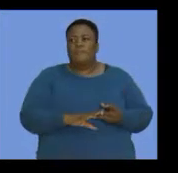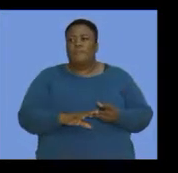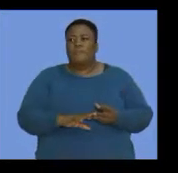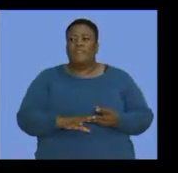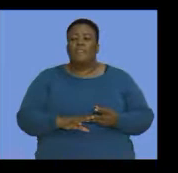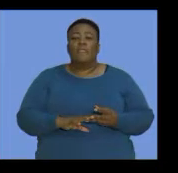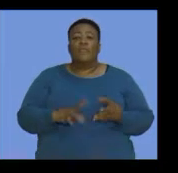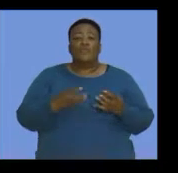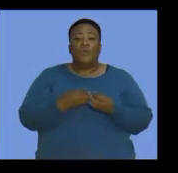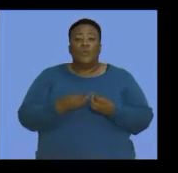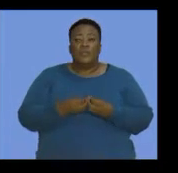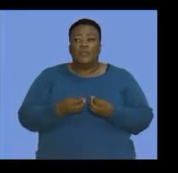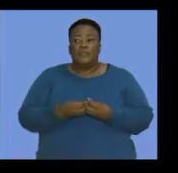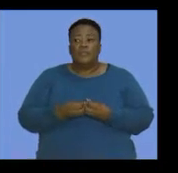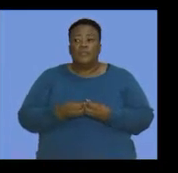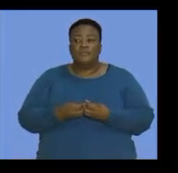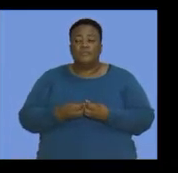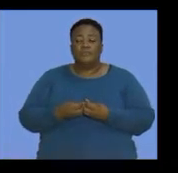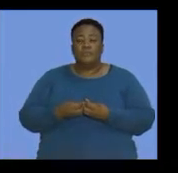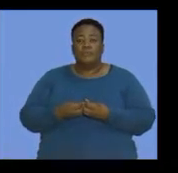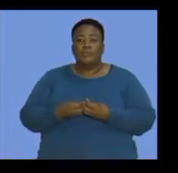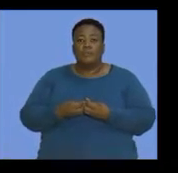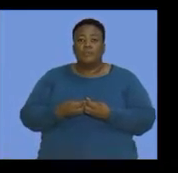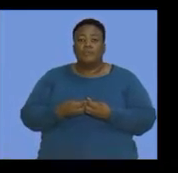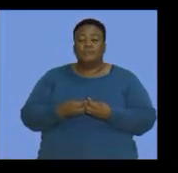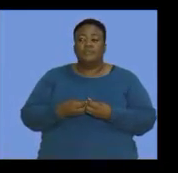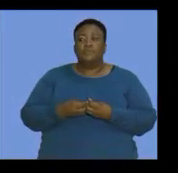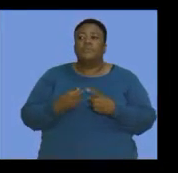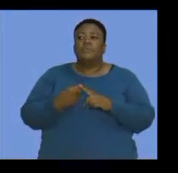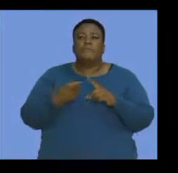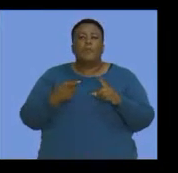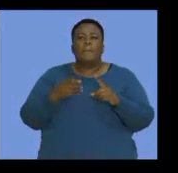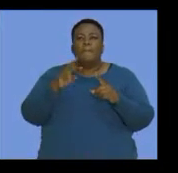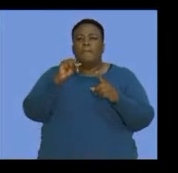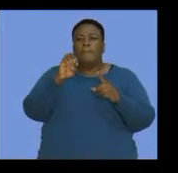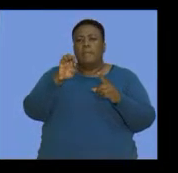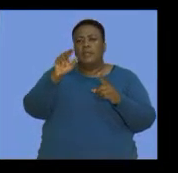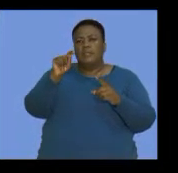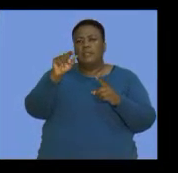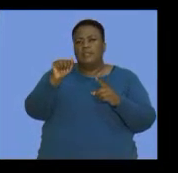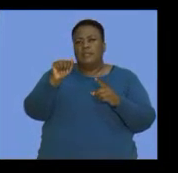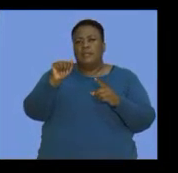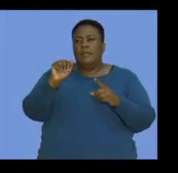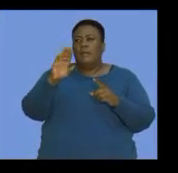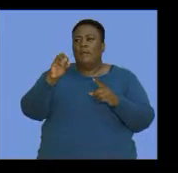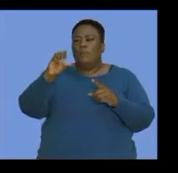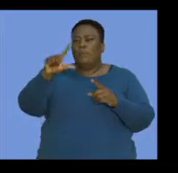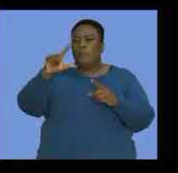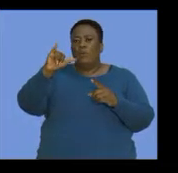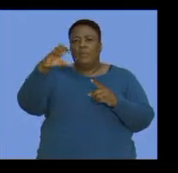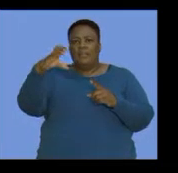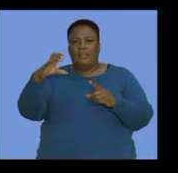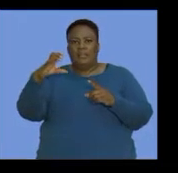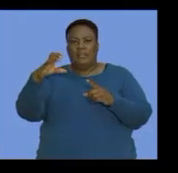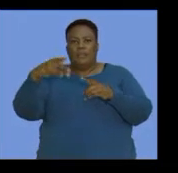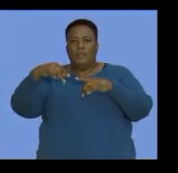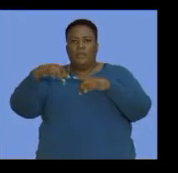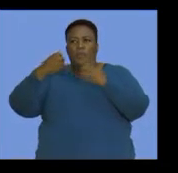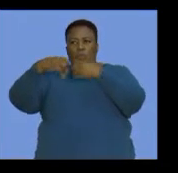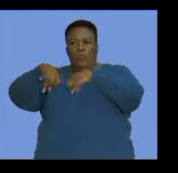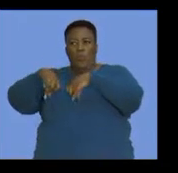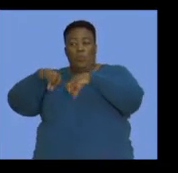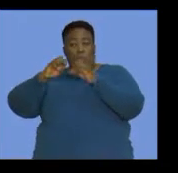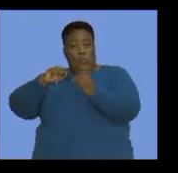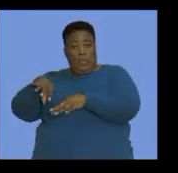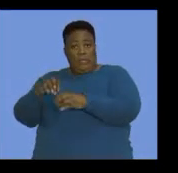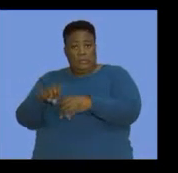that are expelled from living organisms from metabolic waste such as urea and sweat. So we know that from a